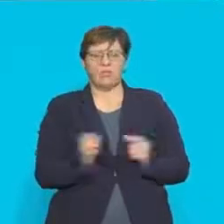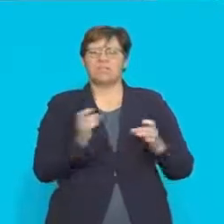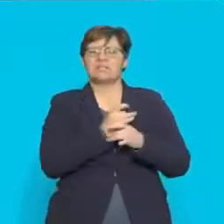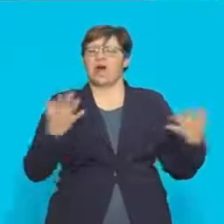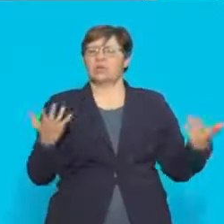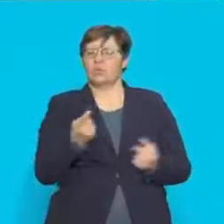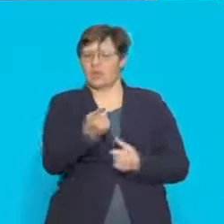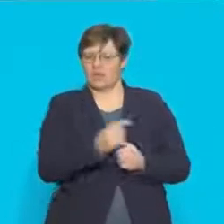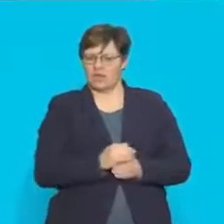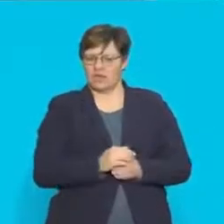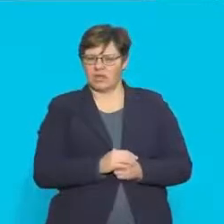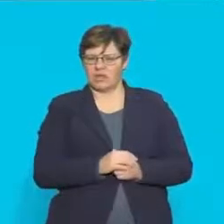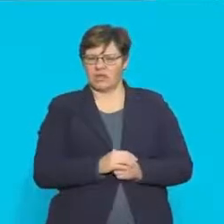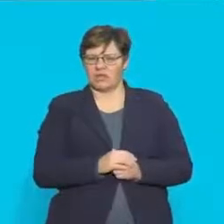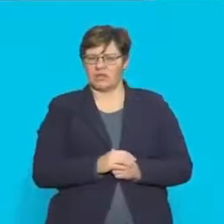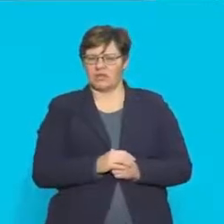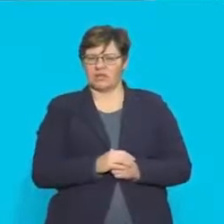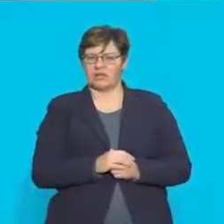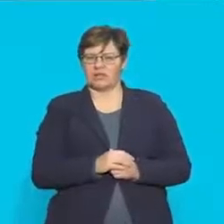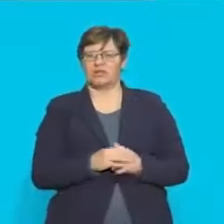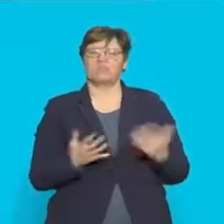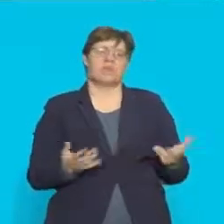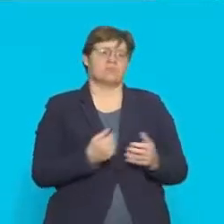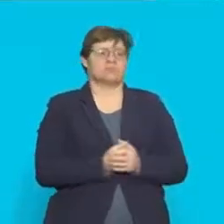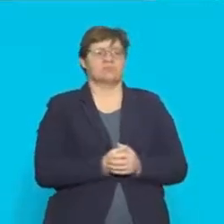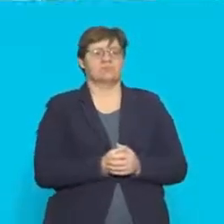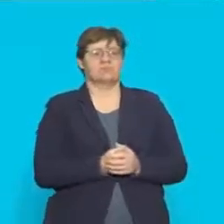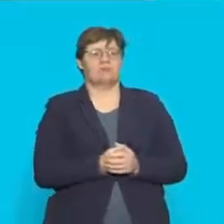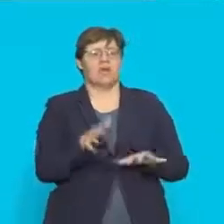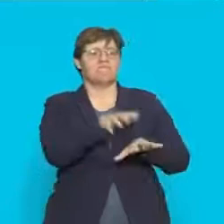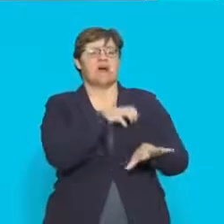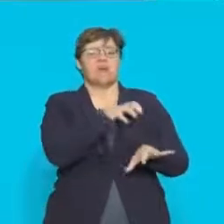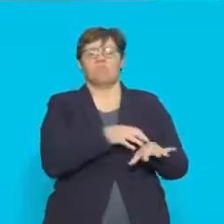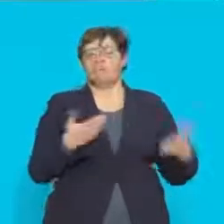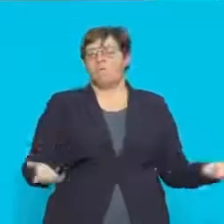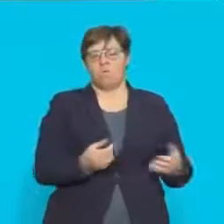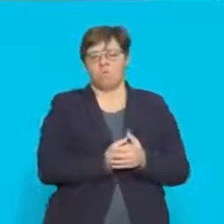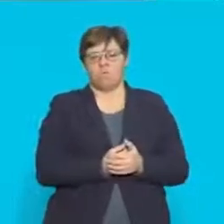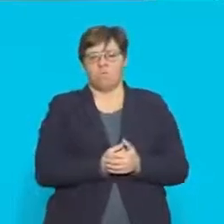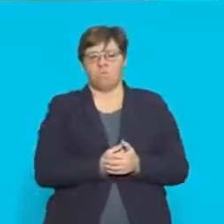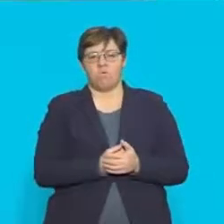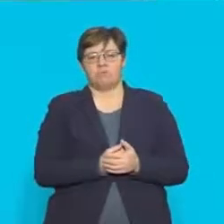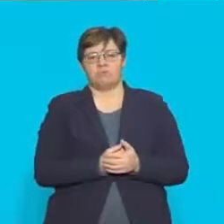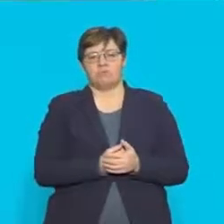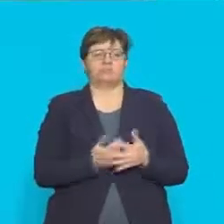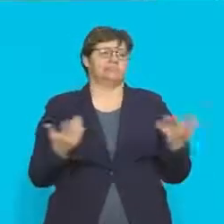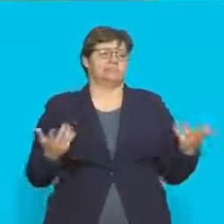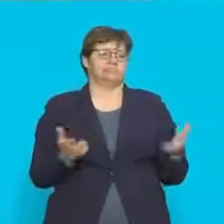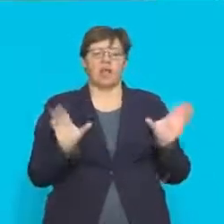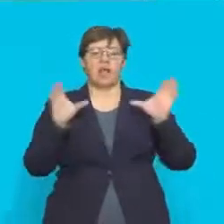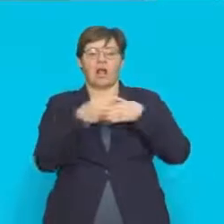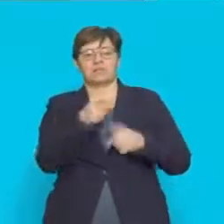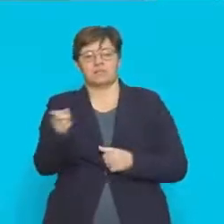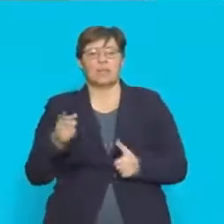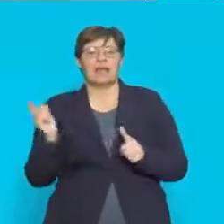start, right? Where do you start counting from? So let's say you go to a farm, right? Or you go to a classroom